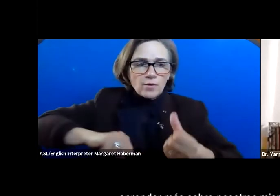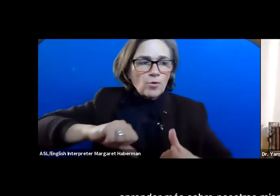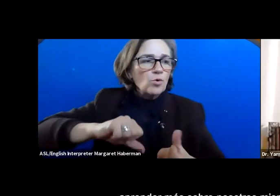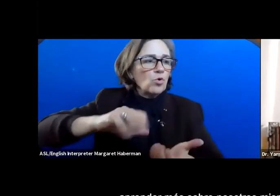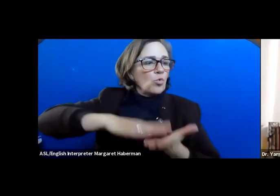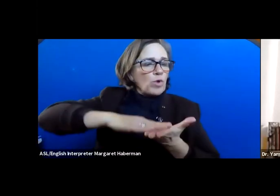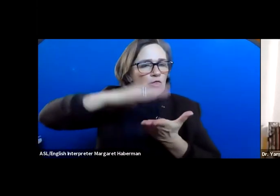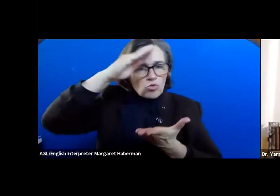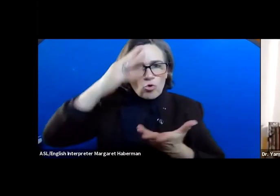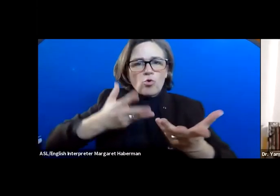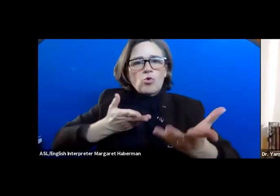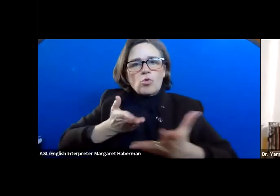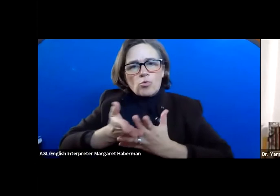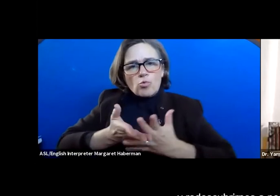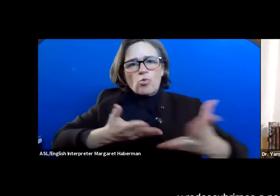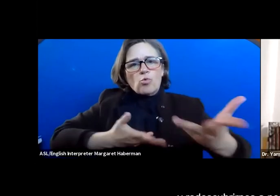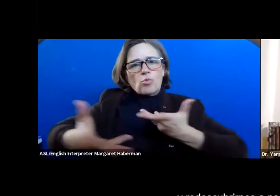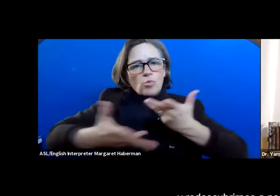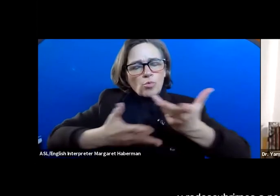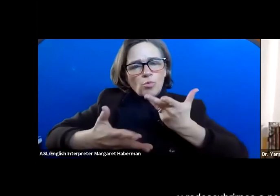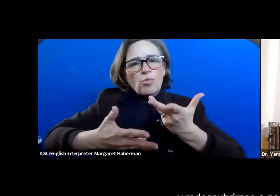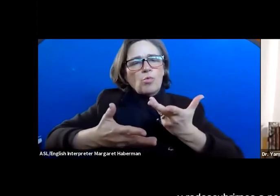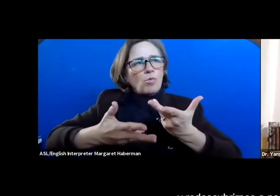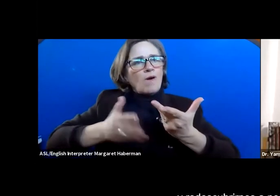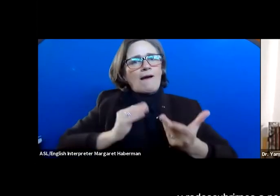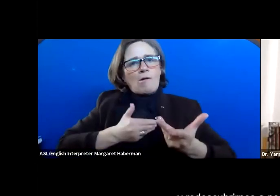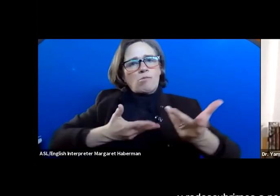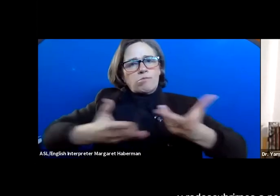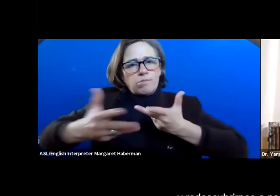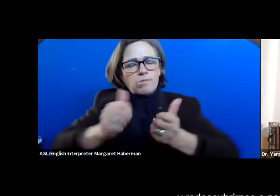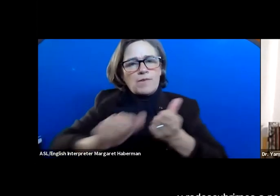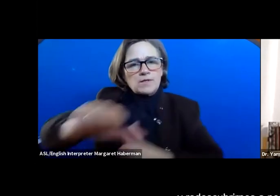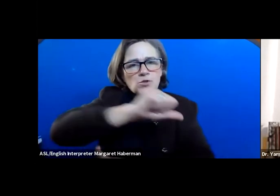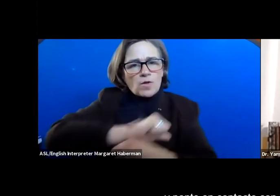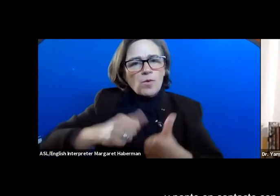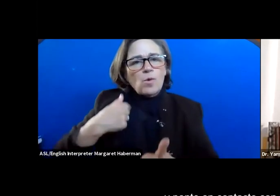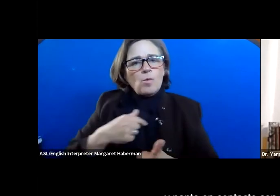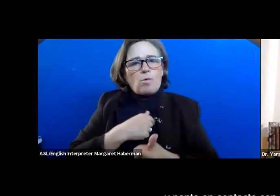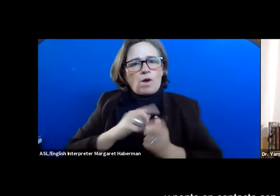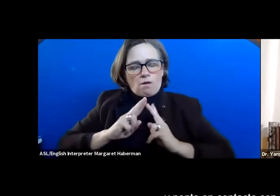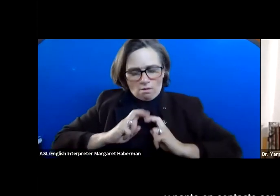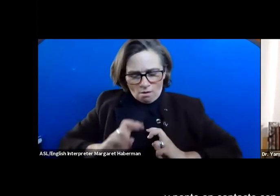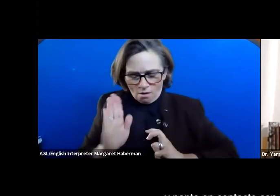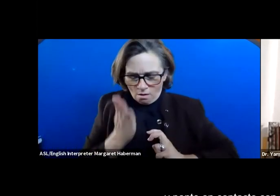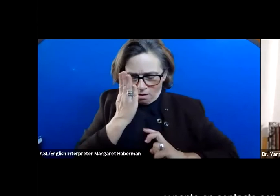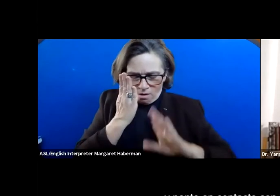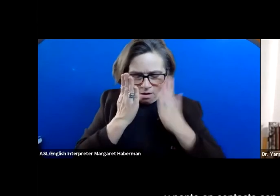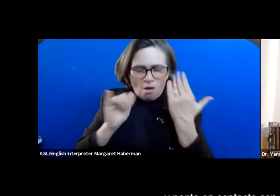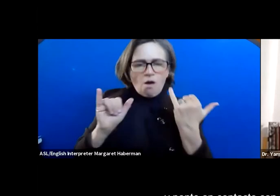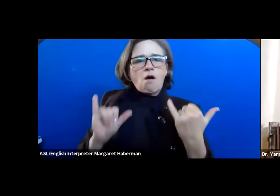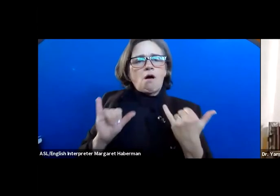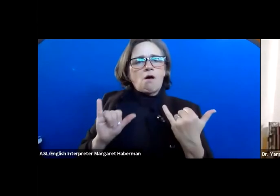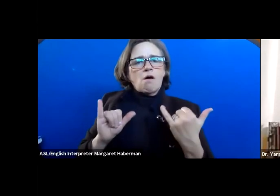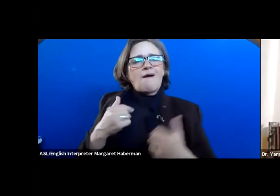each other, and rediscover ourselves and get in touch with our